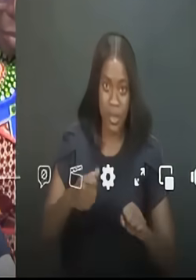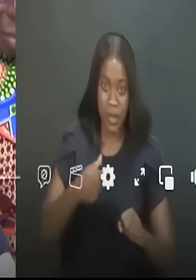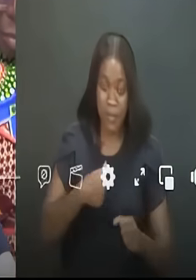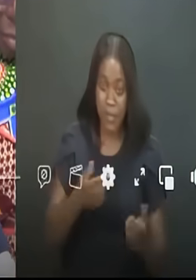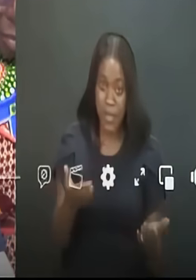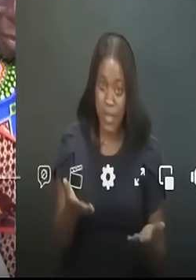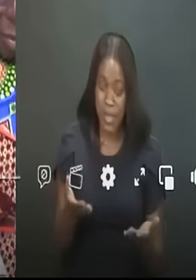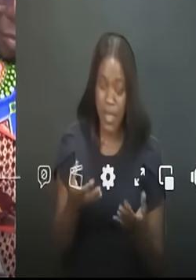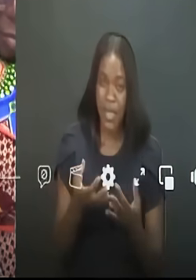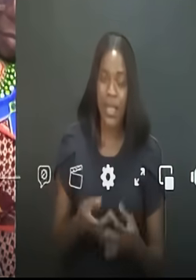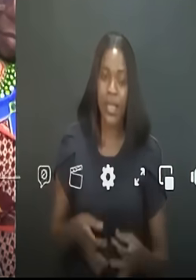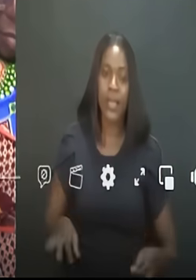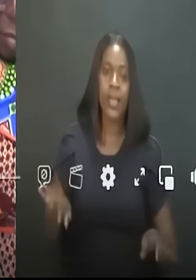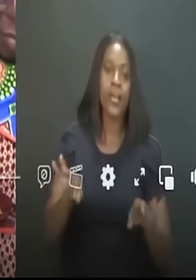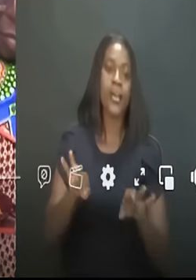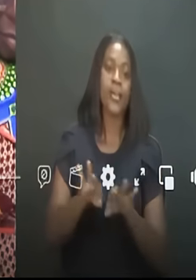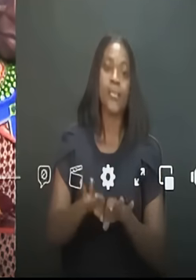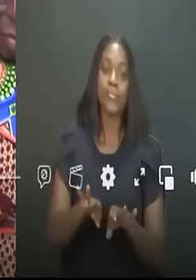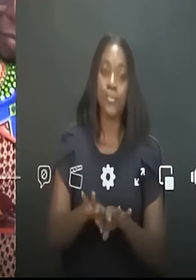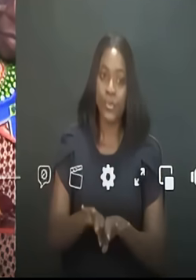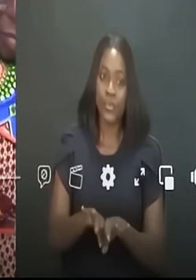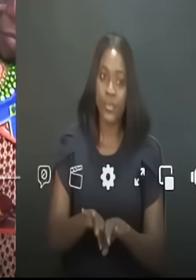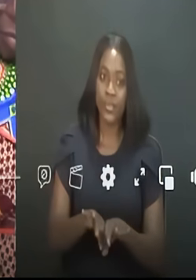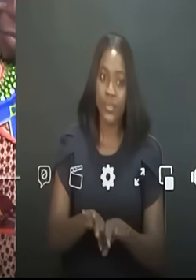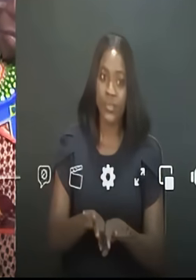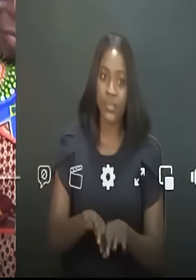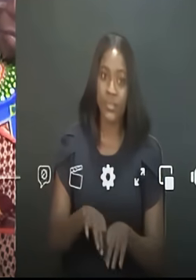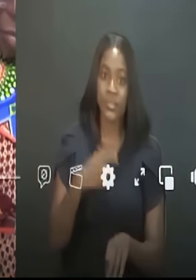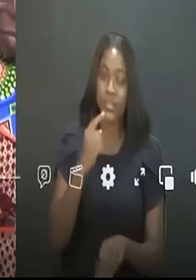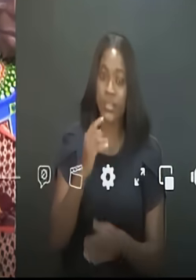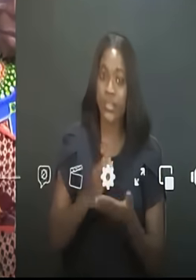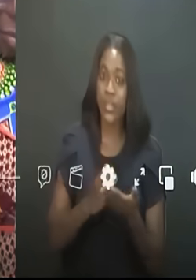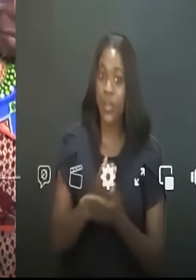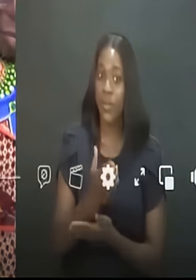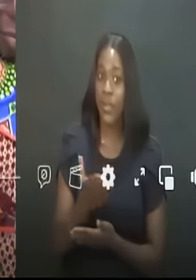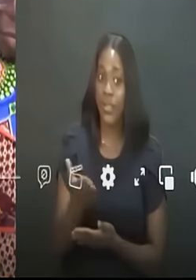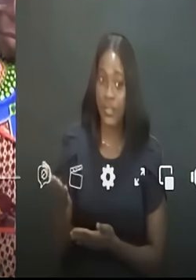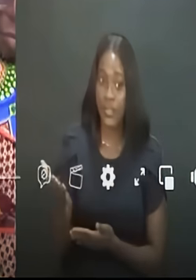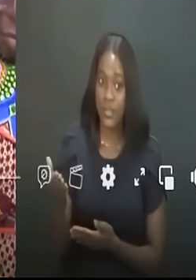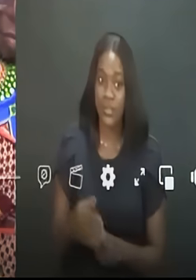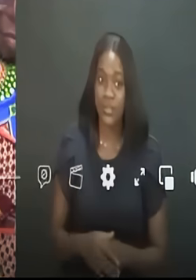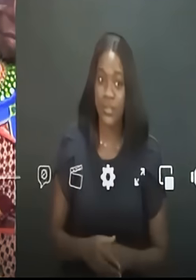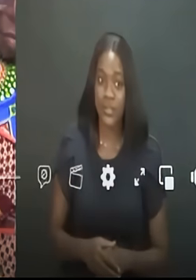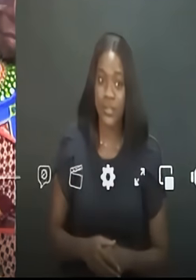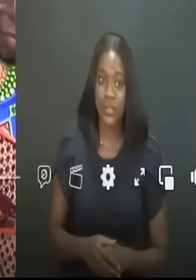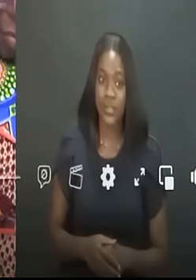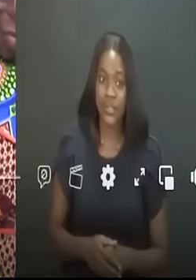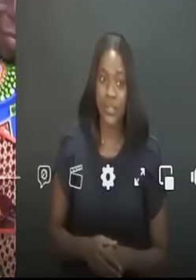to set the record straight and put the appropriate facts out.